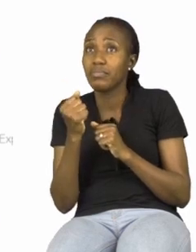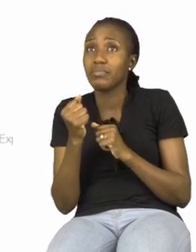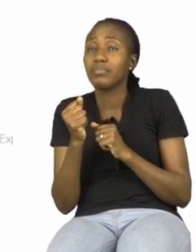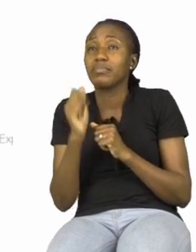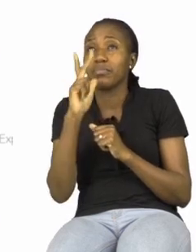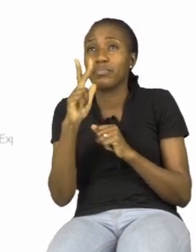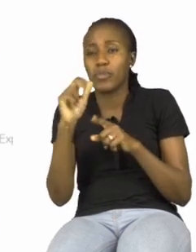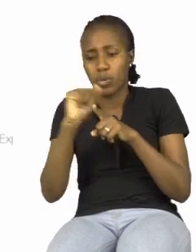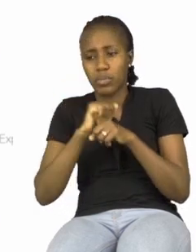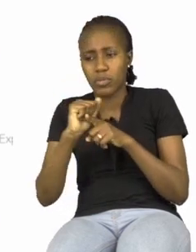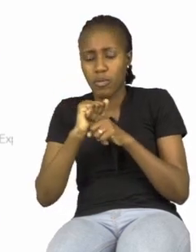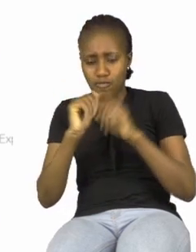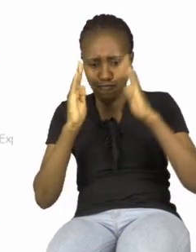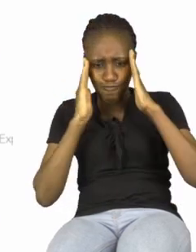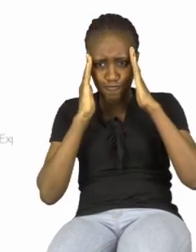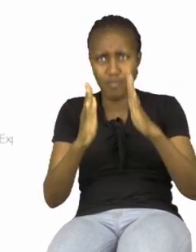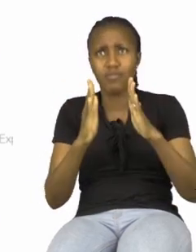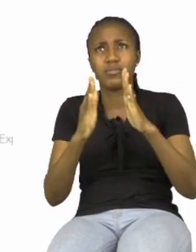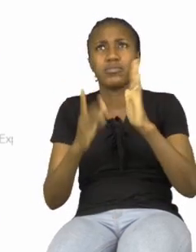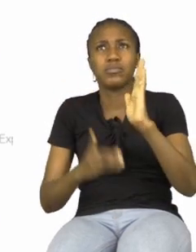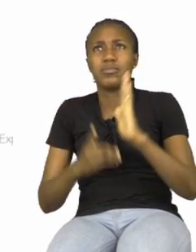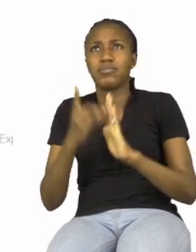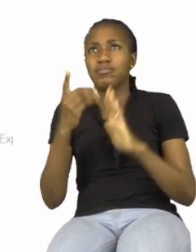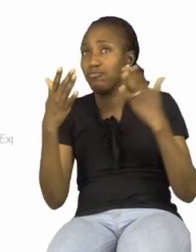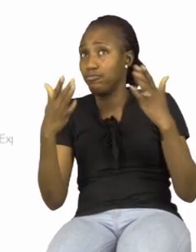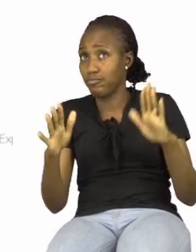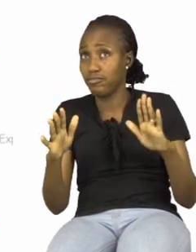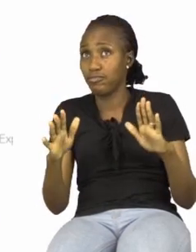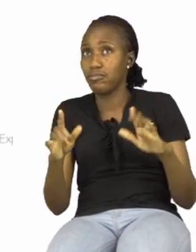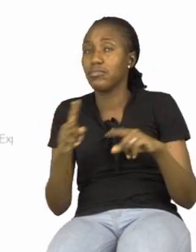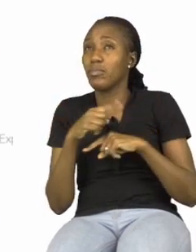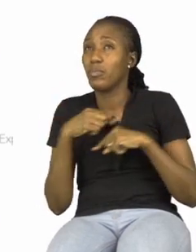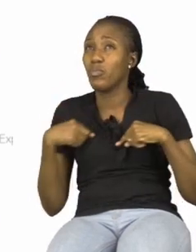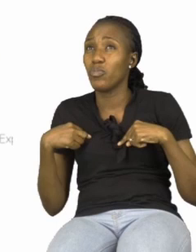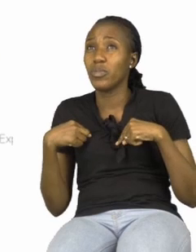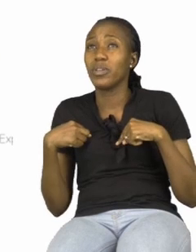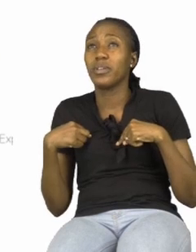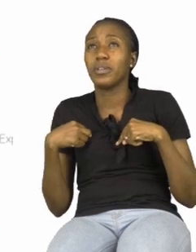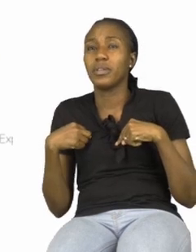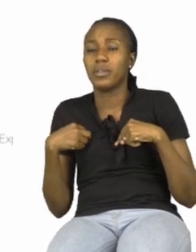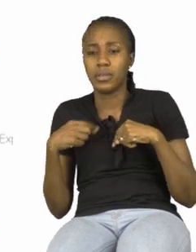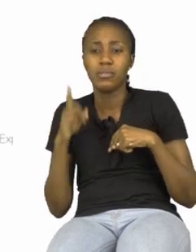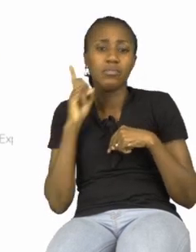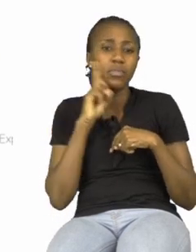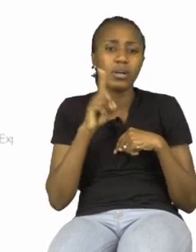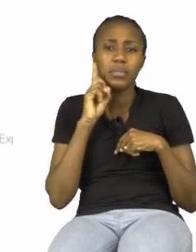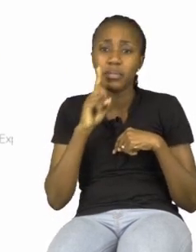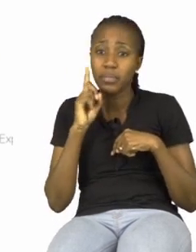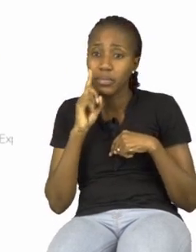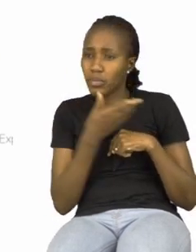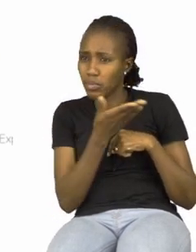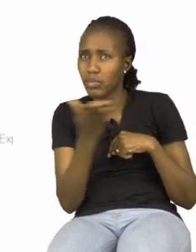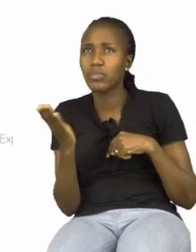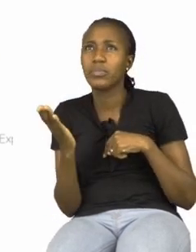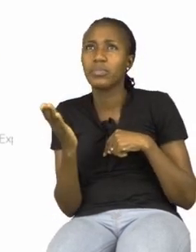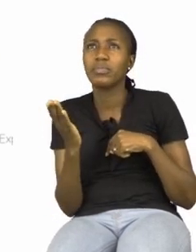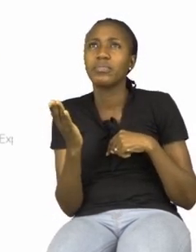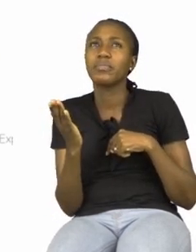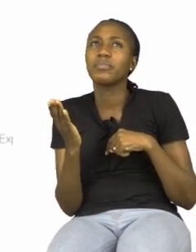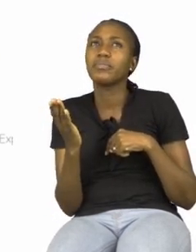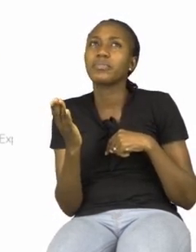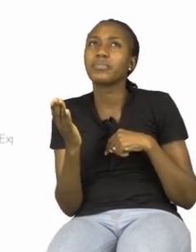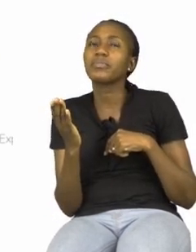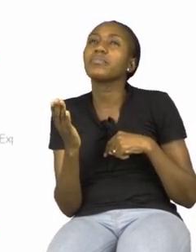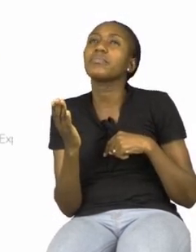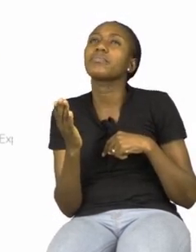that focuses strictly on development, and we coordinate all of that. And we create, we need quarterly reports